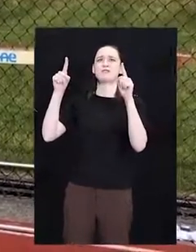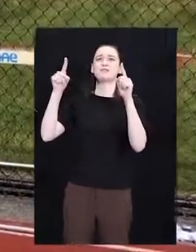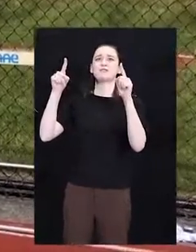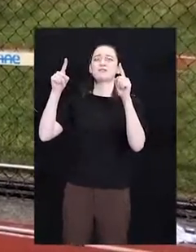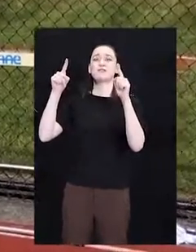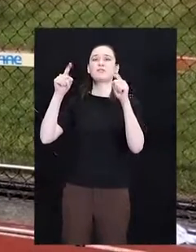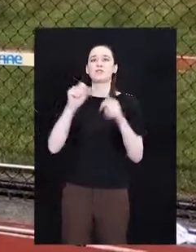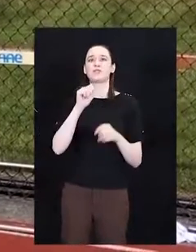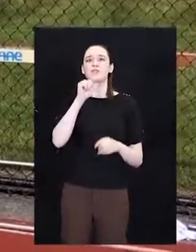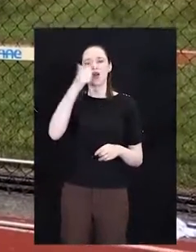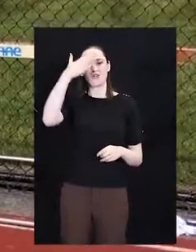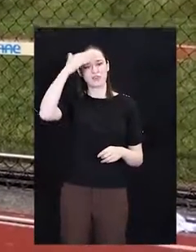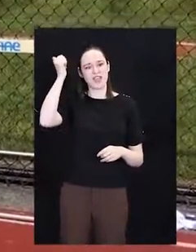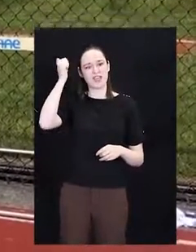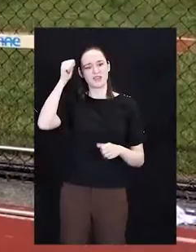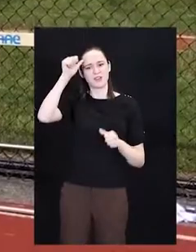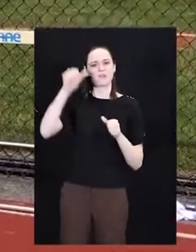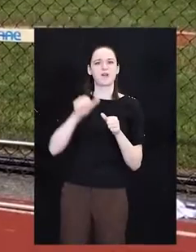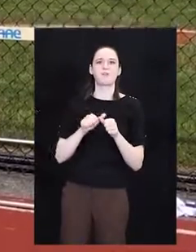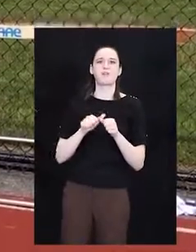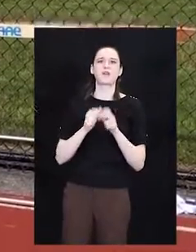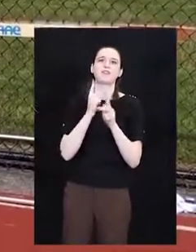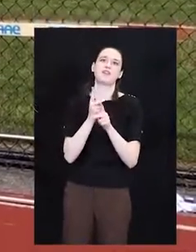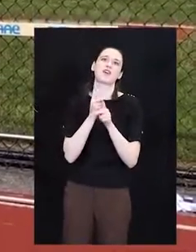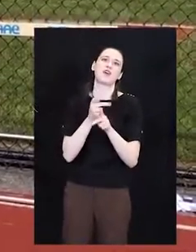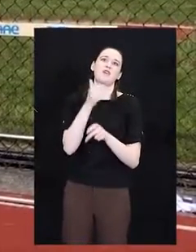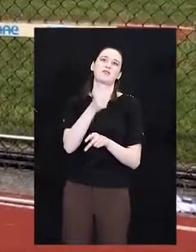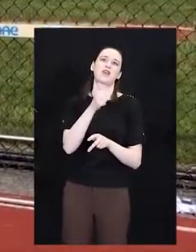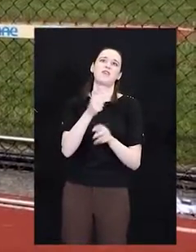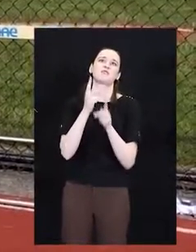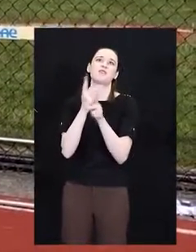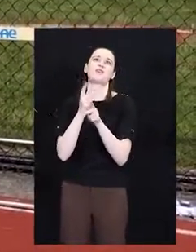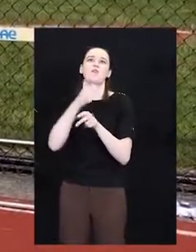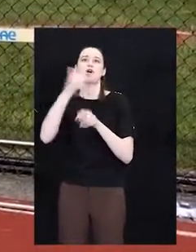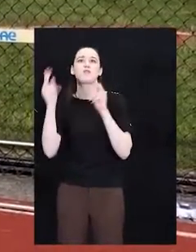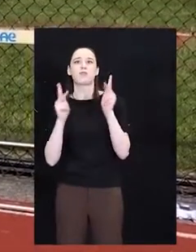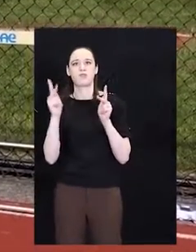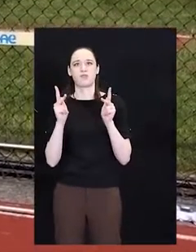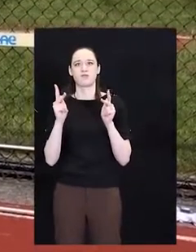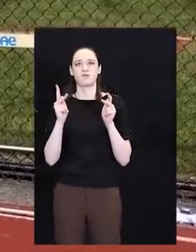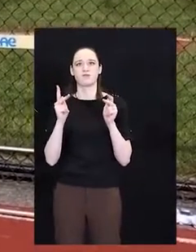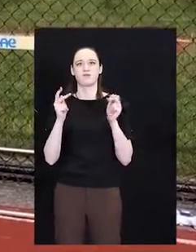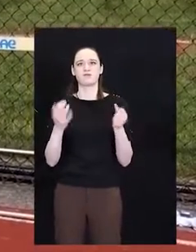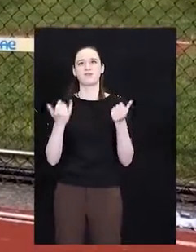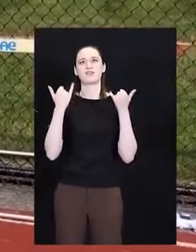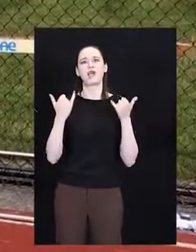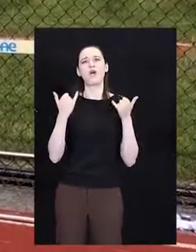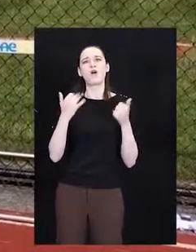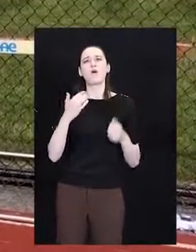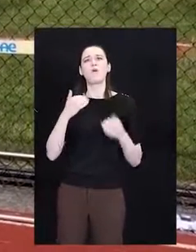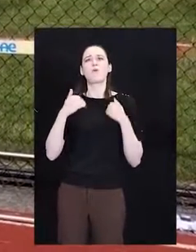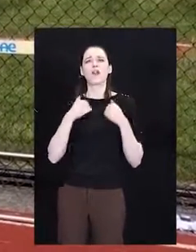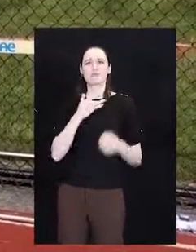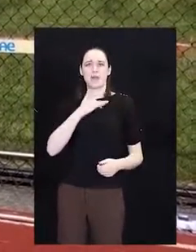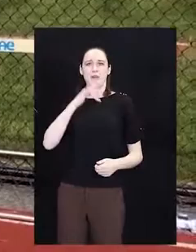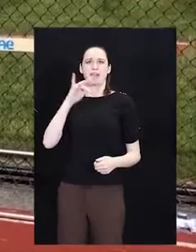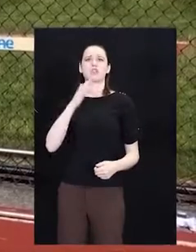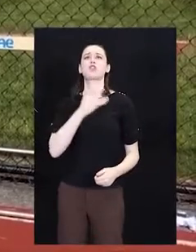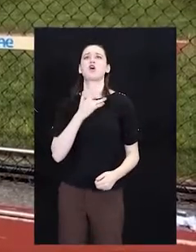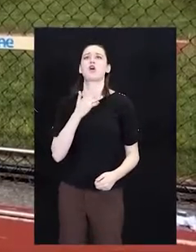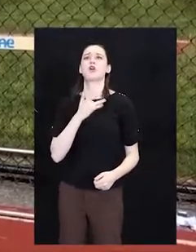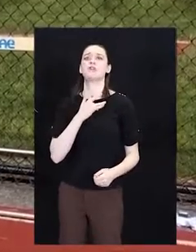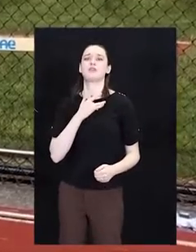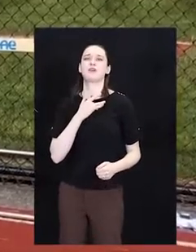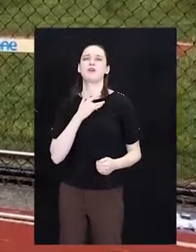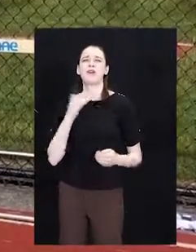you achieve your successes, and do not forget to remember yourself amidst caring for other people. Today, I know we depart with compassion